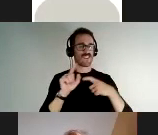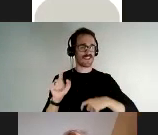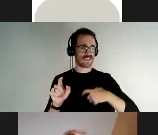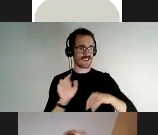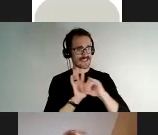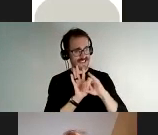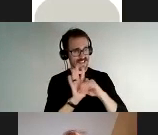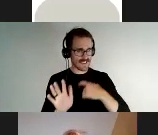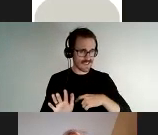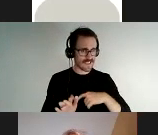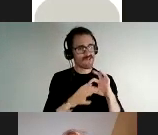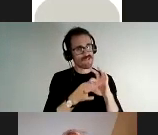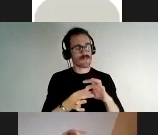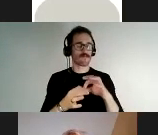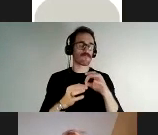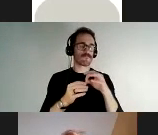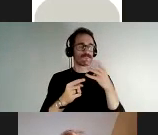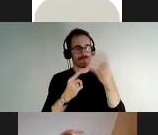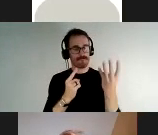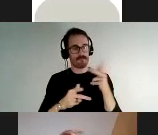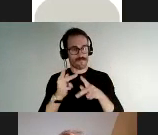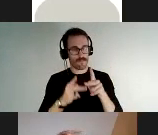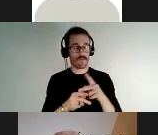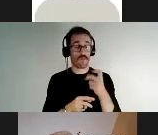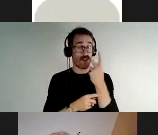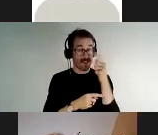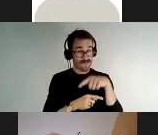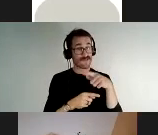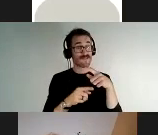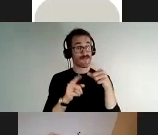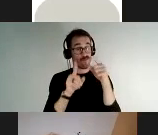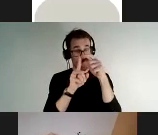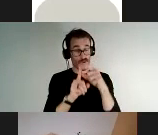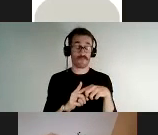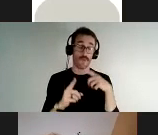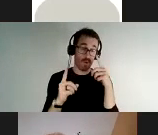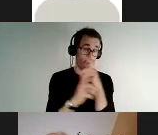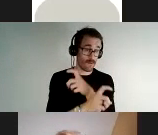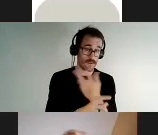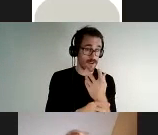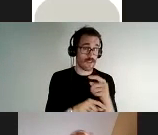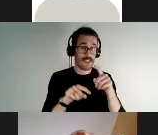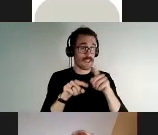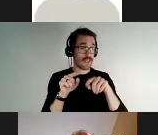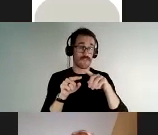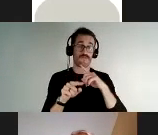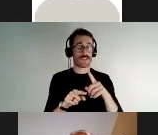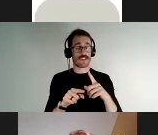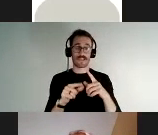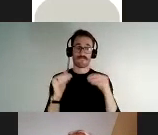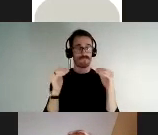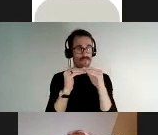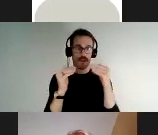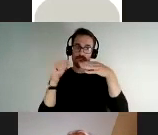have. These terms are very complex, and there's no way I can do them justice in 2